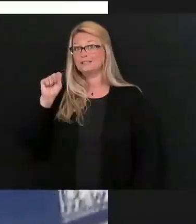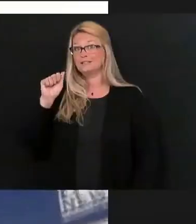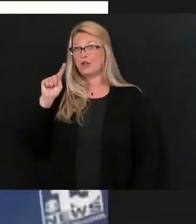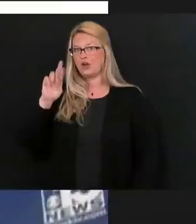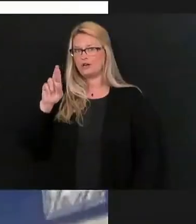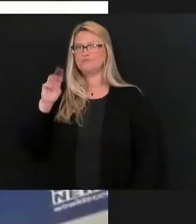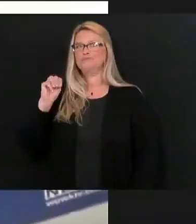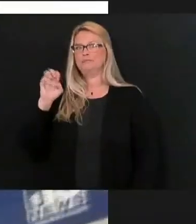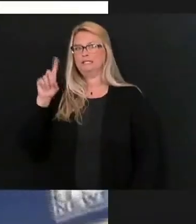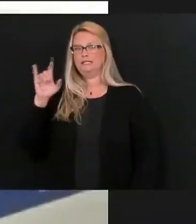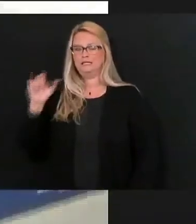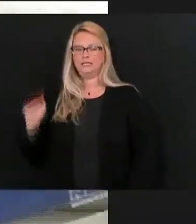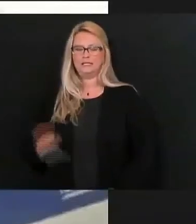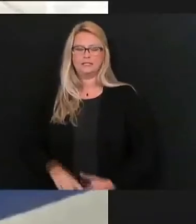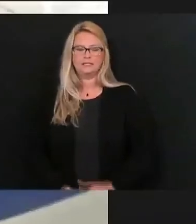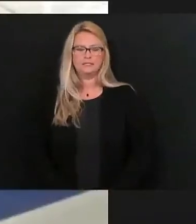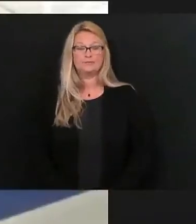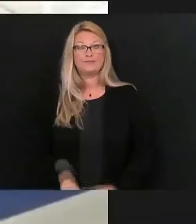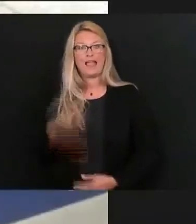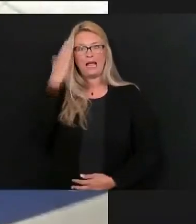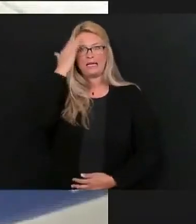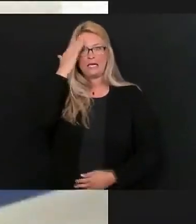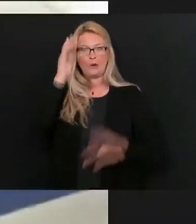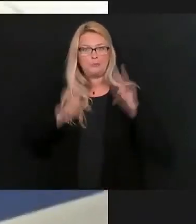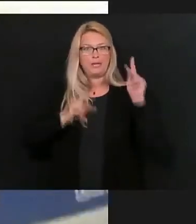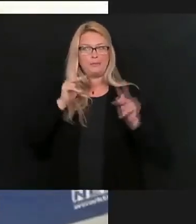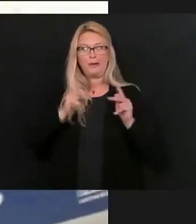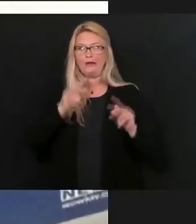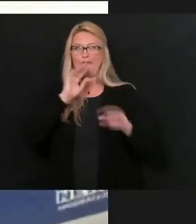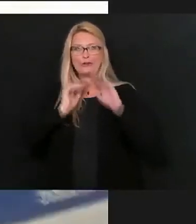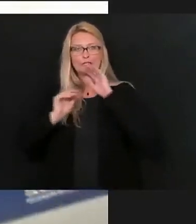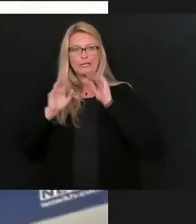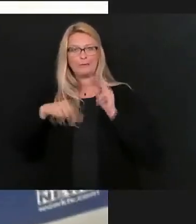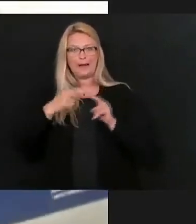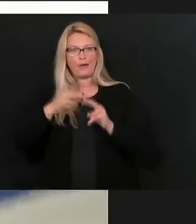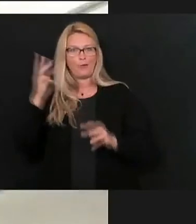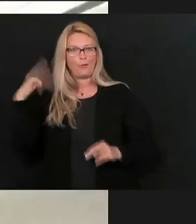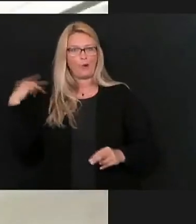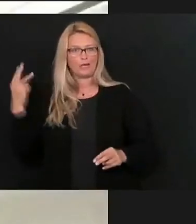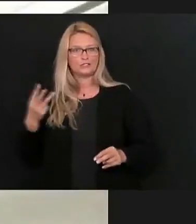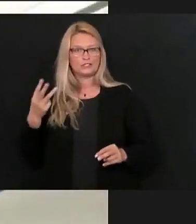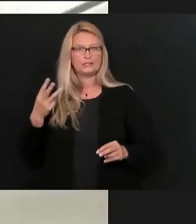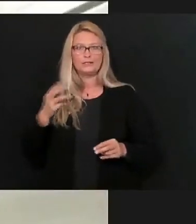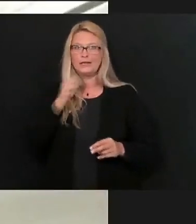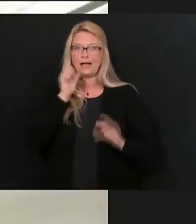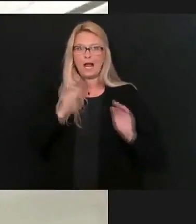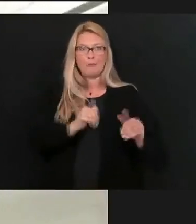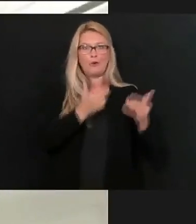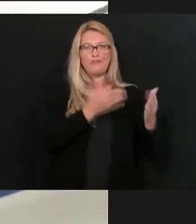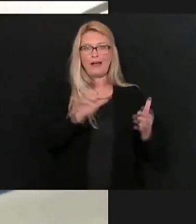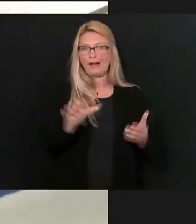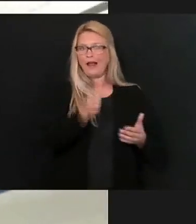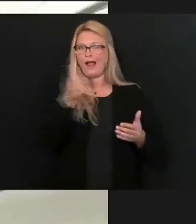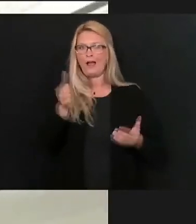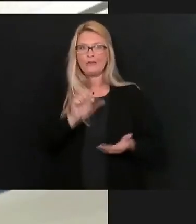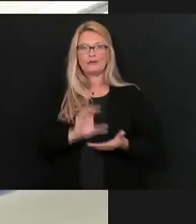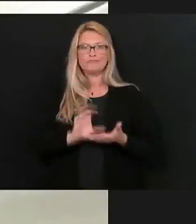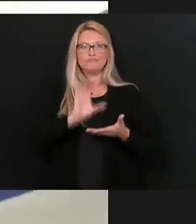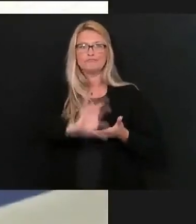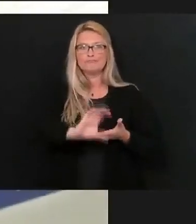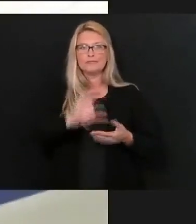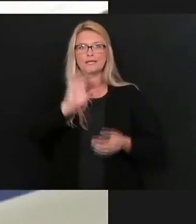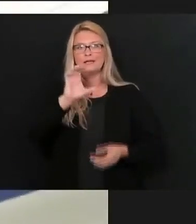members. Governor, I know you expressed your frustration at Washington for not providing another stimulus or CARES Act